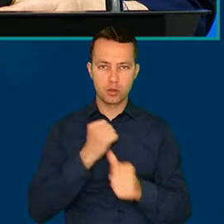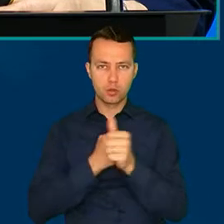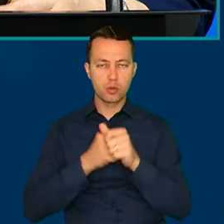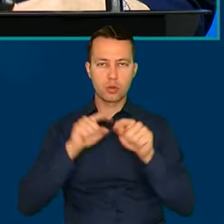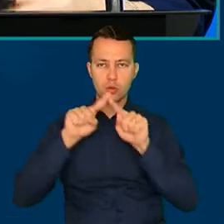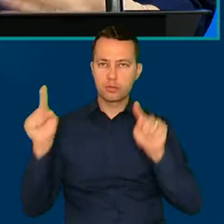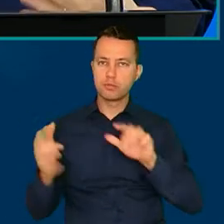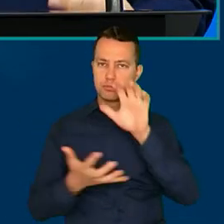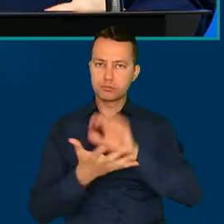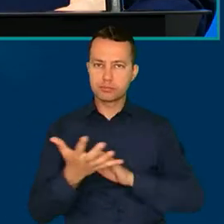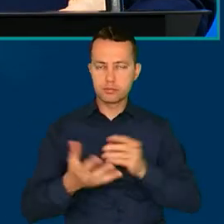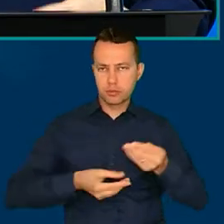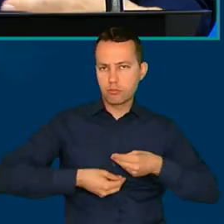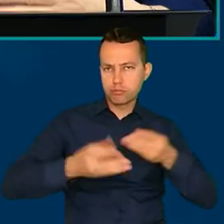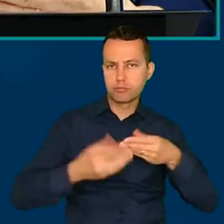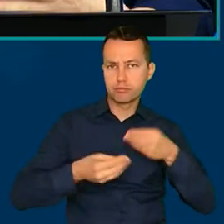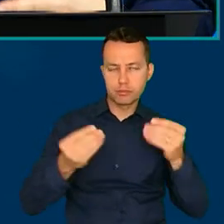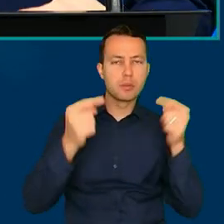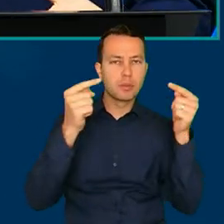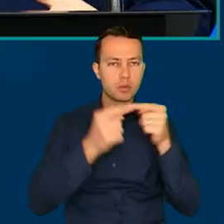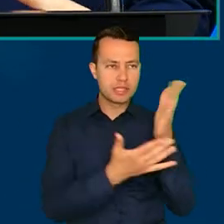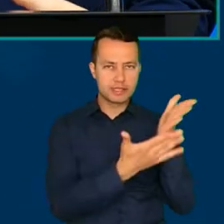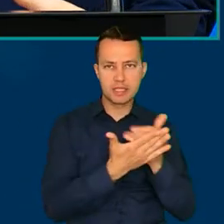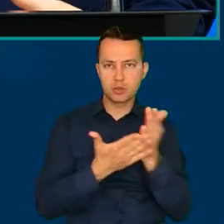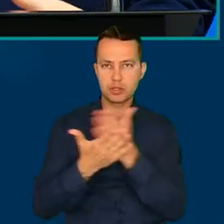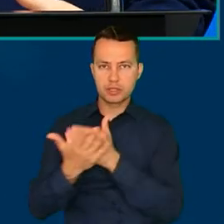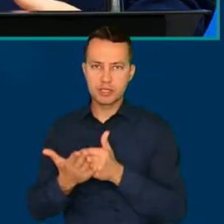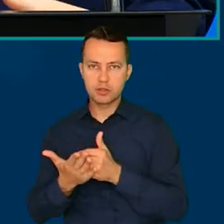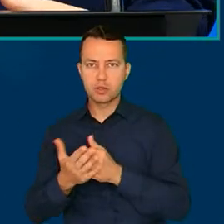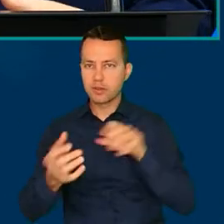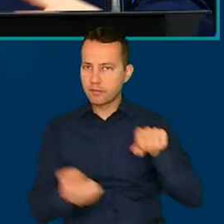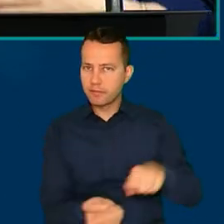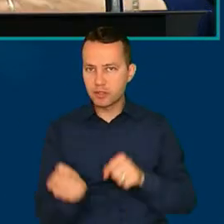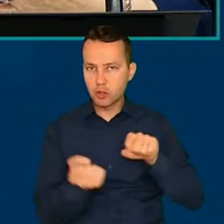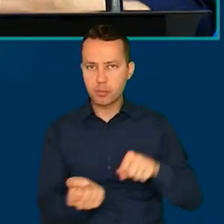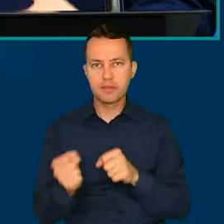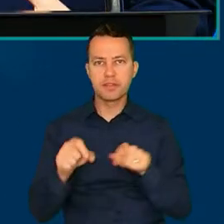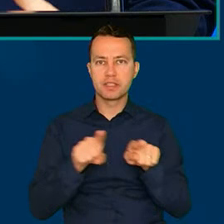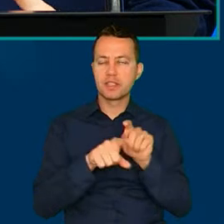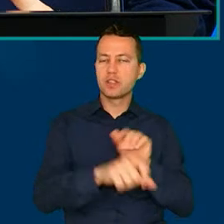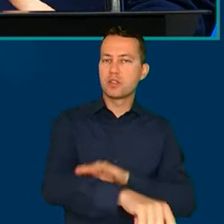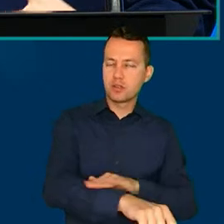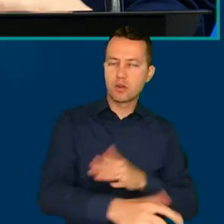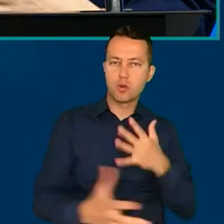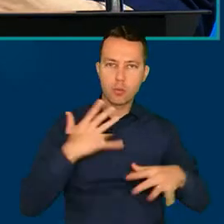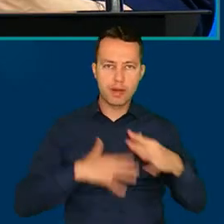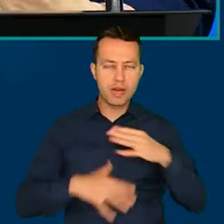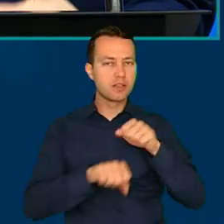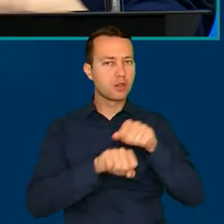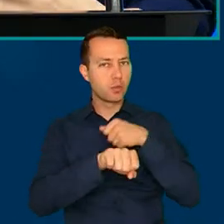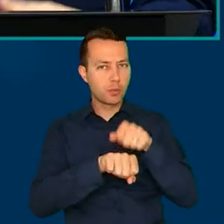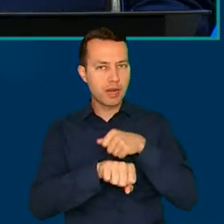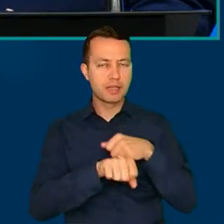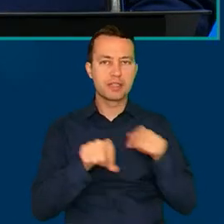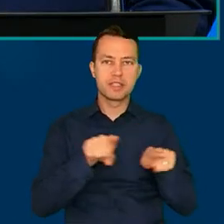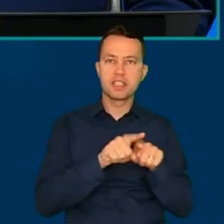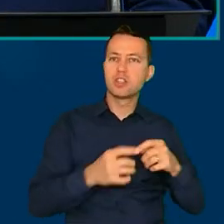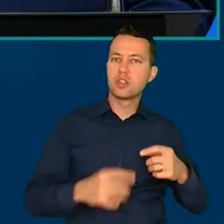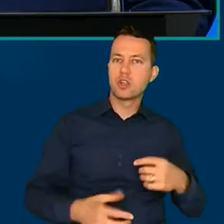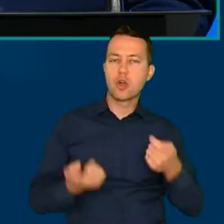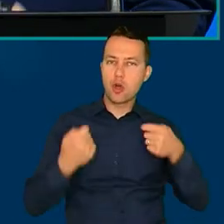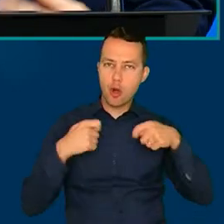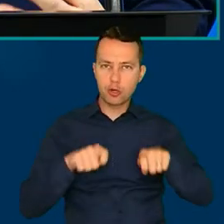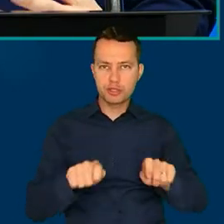documents addressed at the particular sectors: the extraction sector, the textile sector, the agricultural sector,